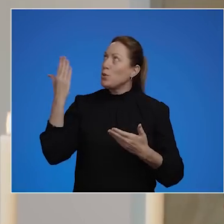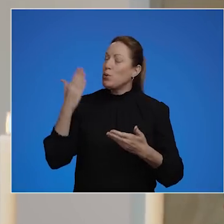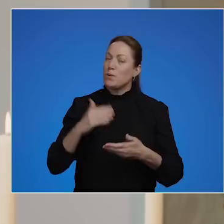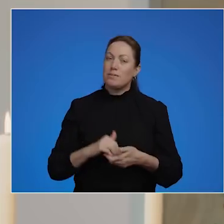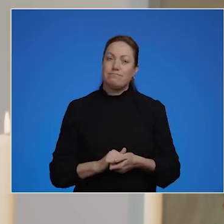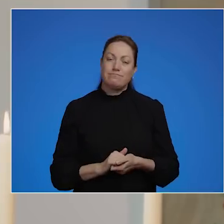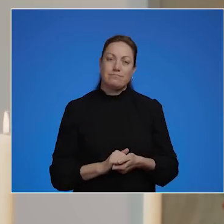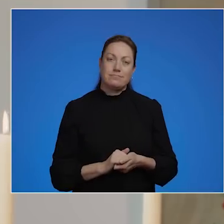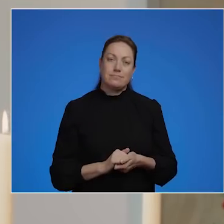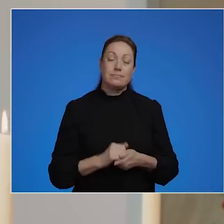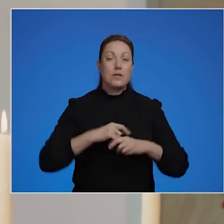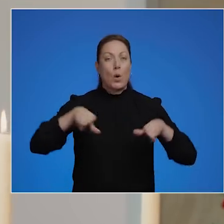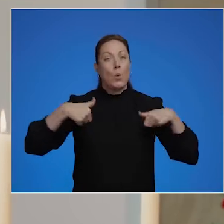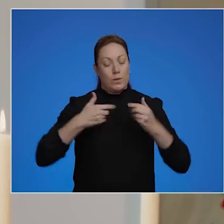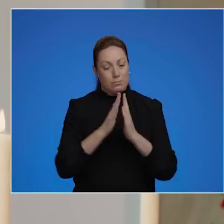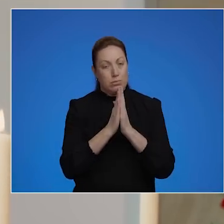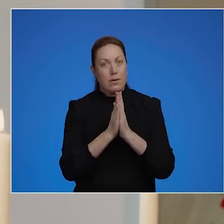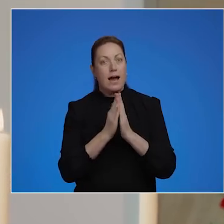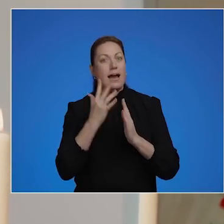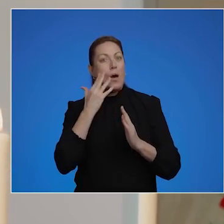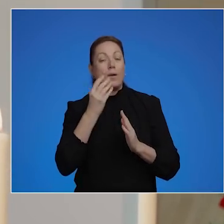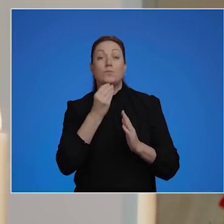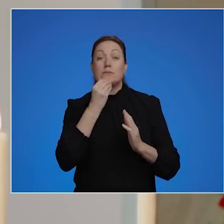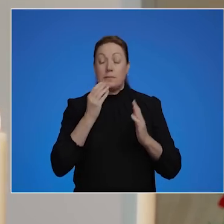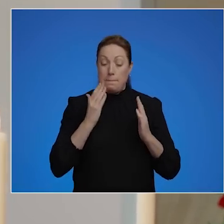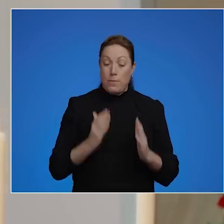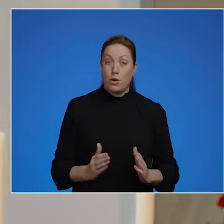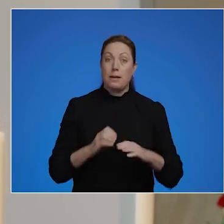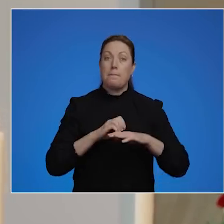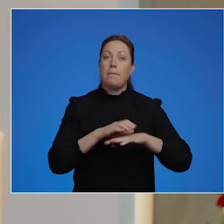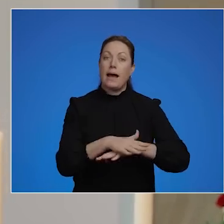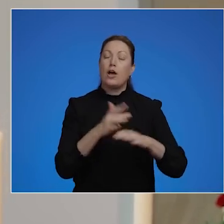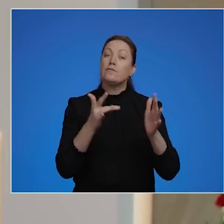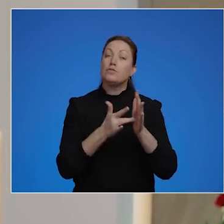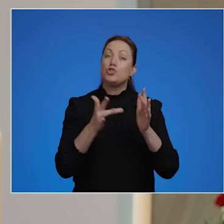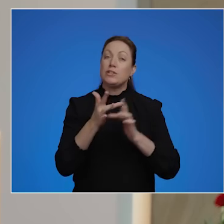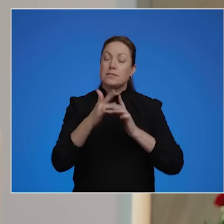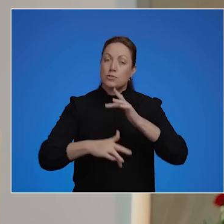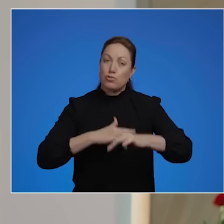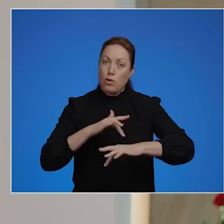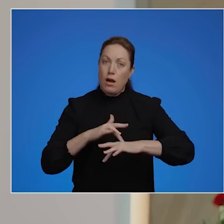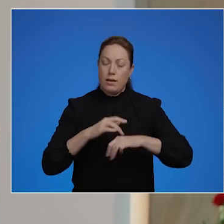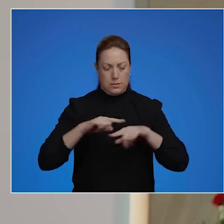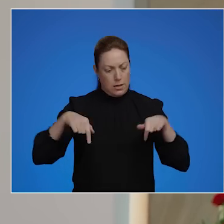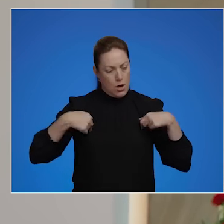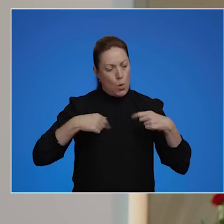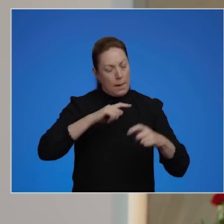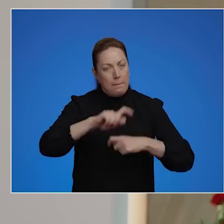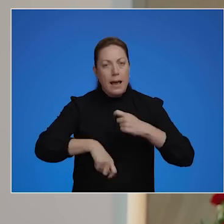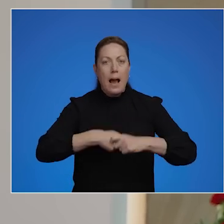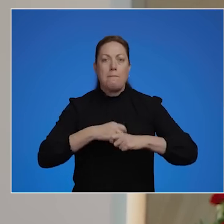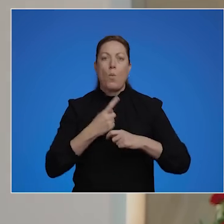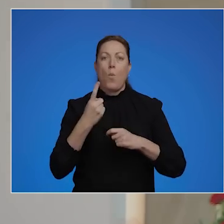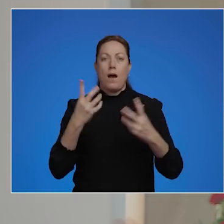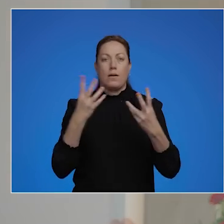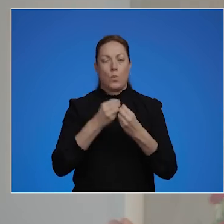you. Humbly, we pray, that partaking of the body and blood of Christ, we may be gathered into one by the